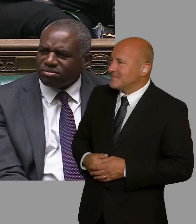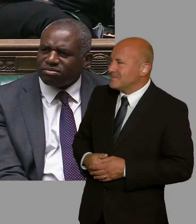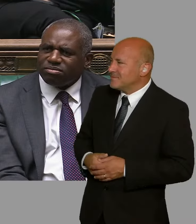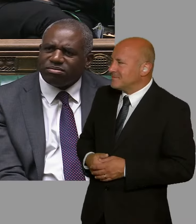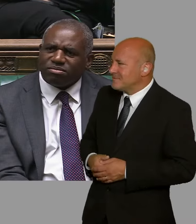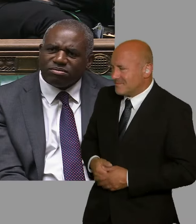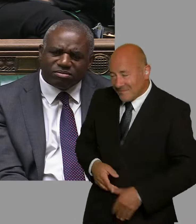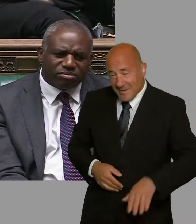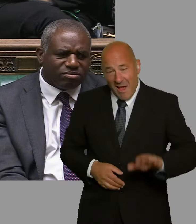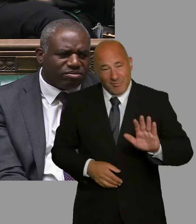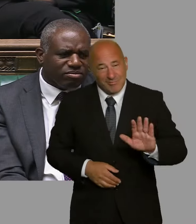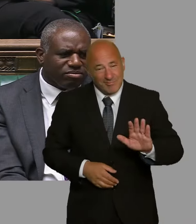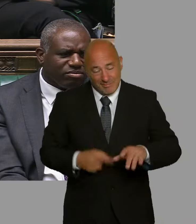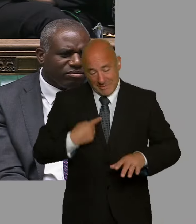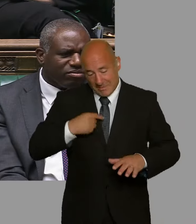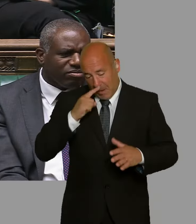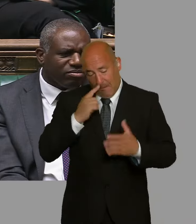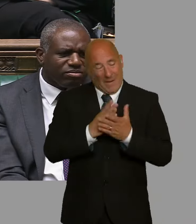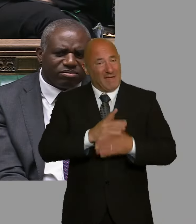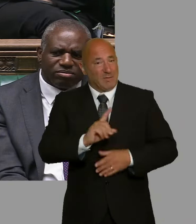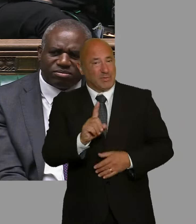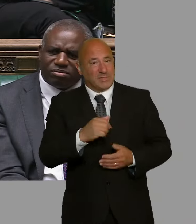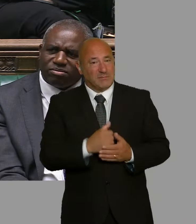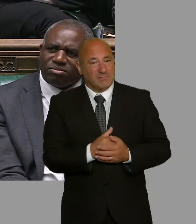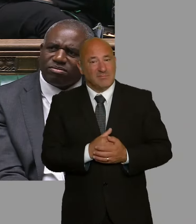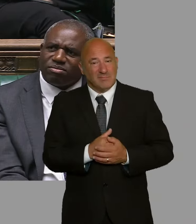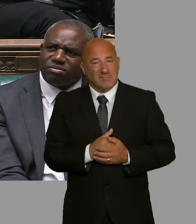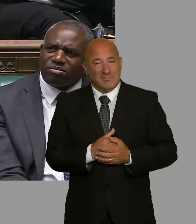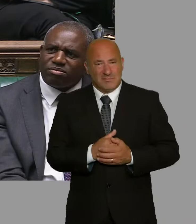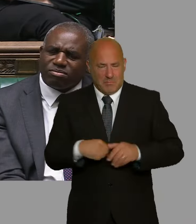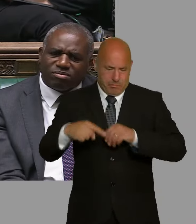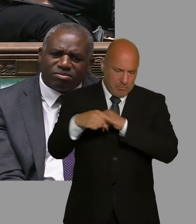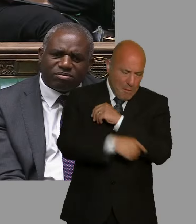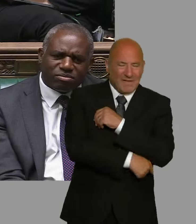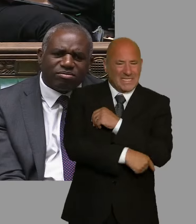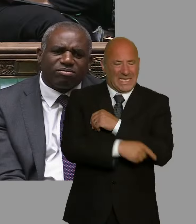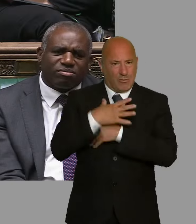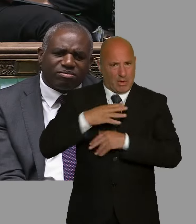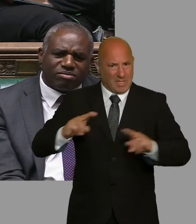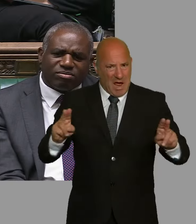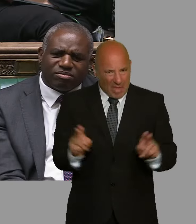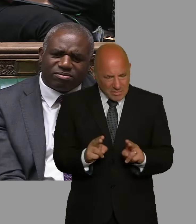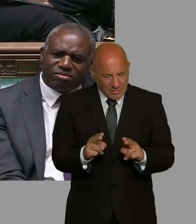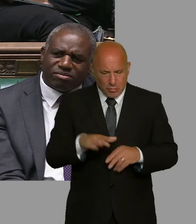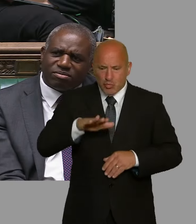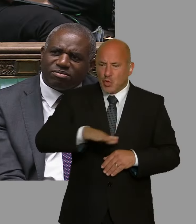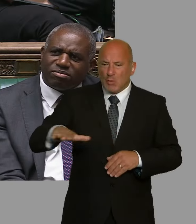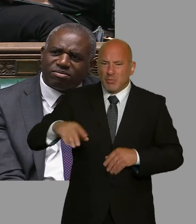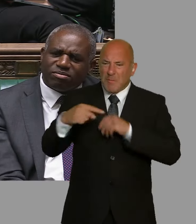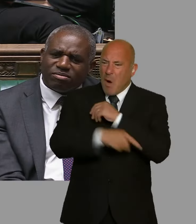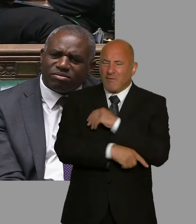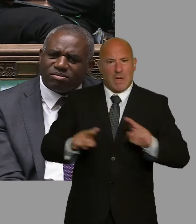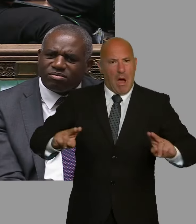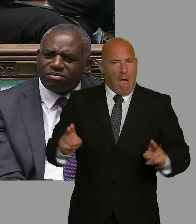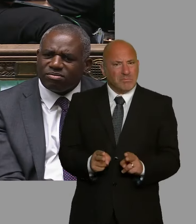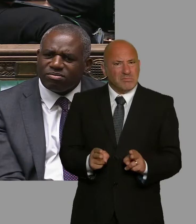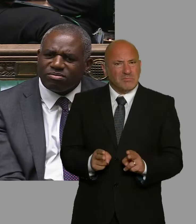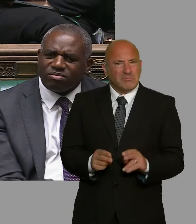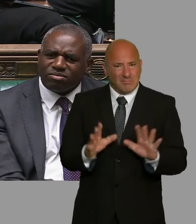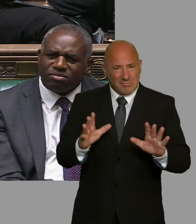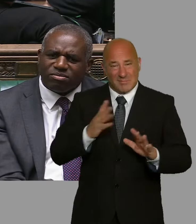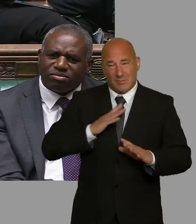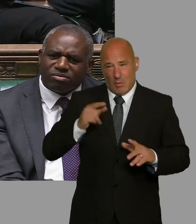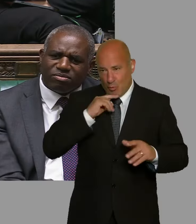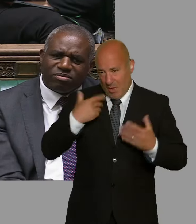spinning. There's only one leader, Mr. Speaker, who's been praised this week by the Russian embassy. And if she carries on